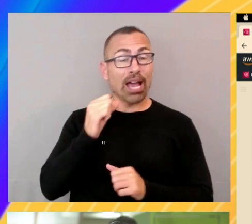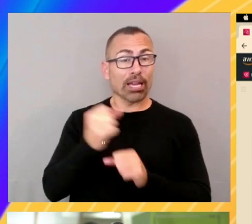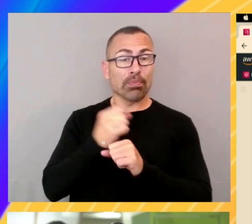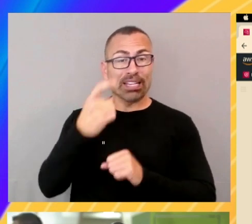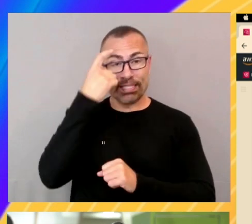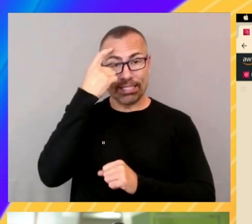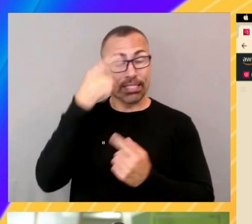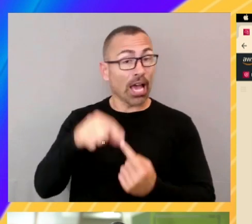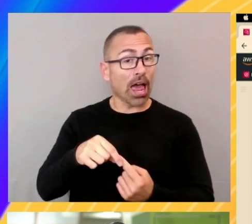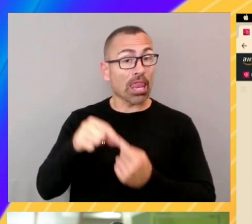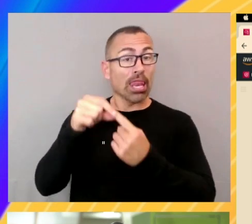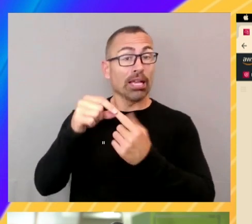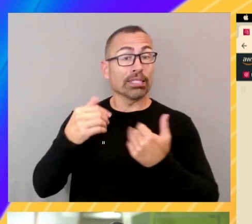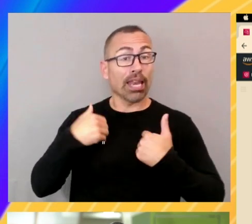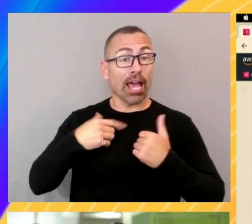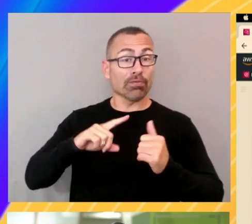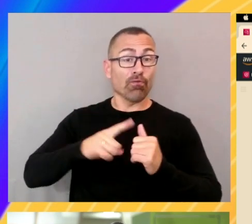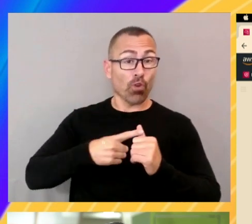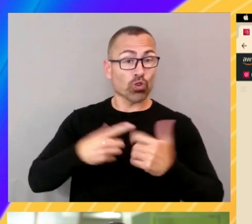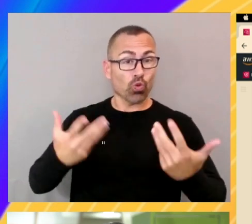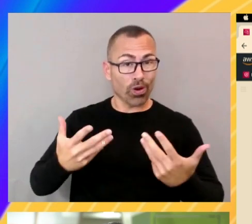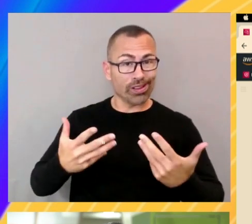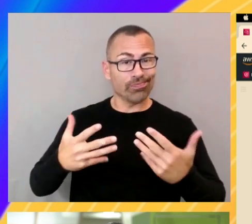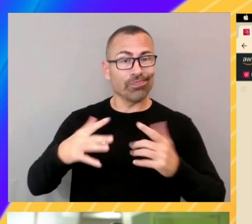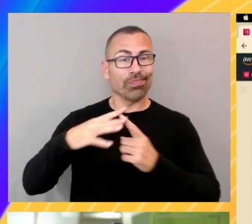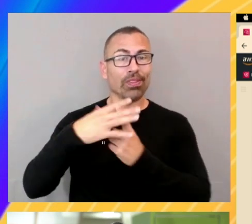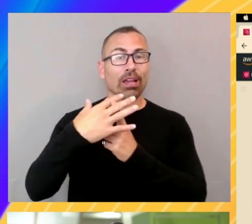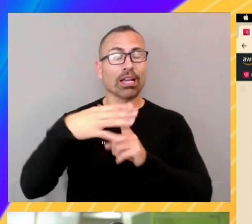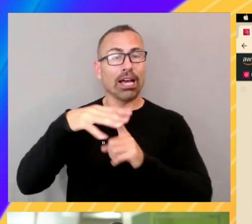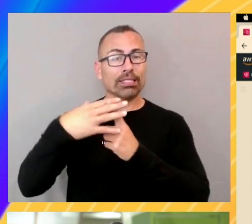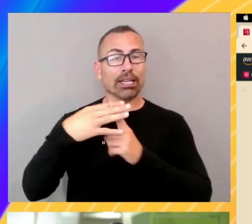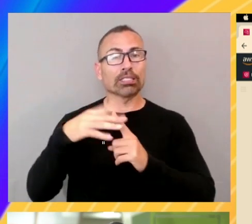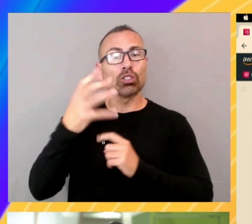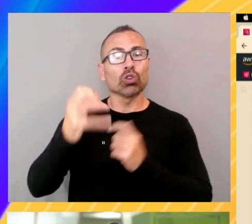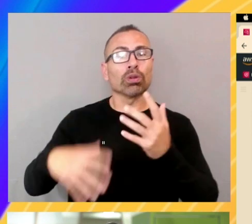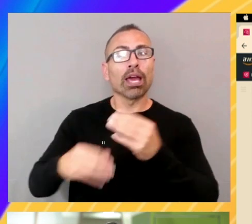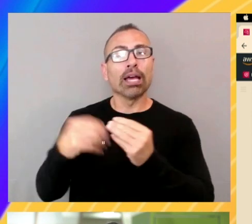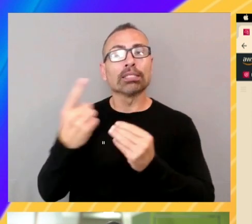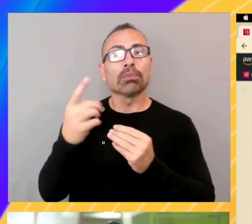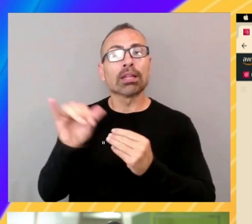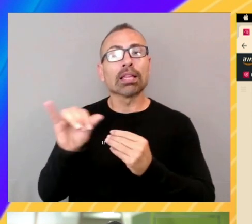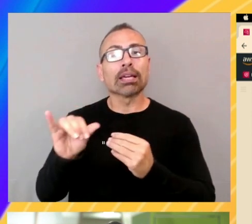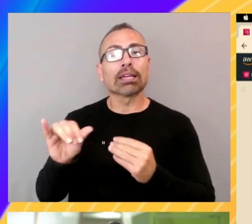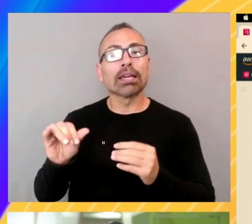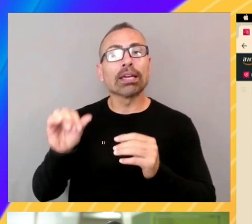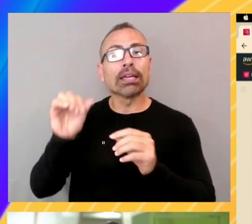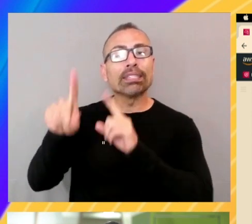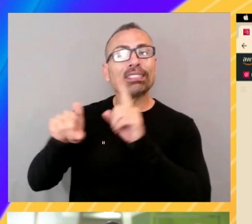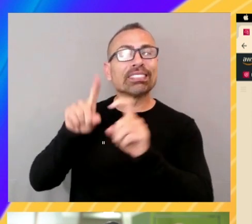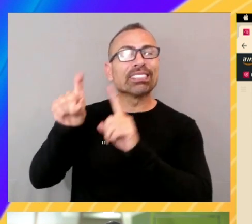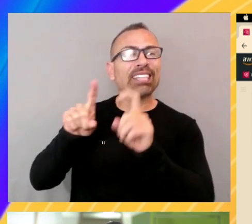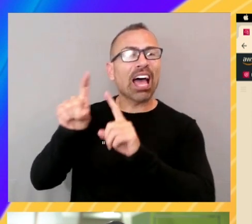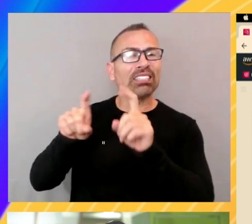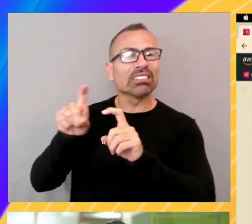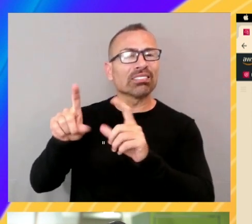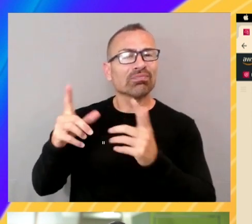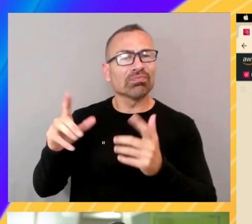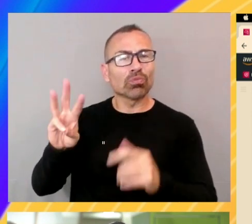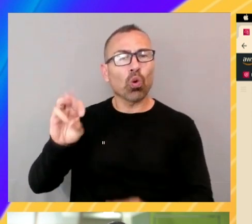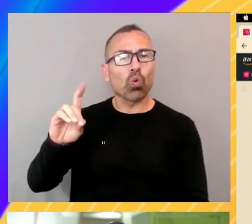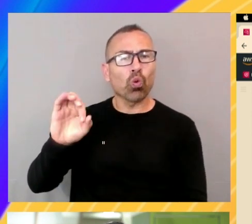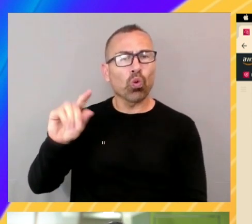want to have something that you can add something like a text widget to the dashboard, which basically could be giving some context about what